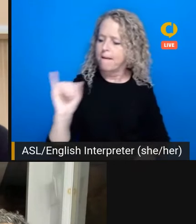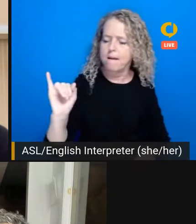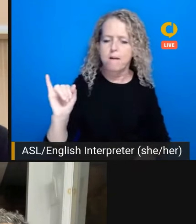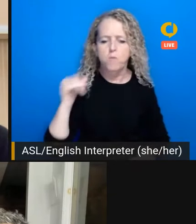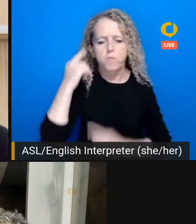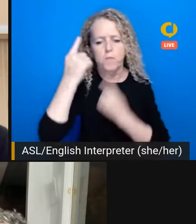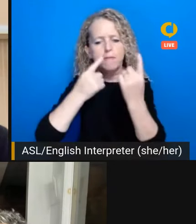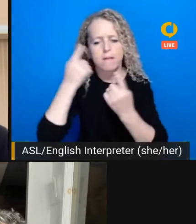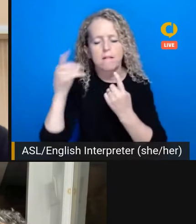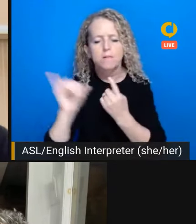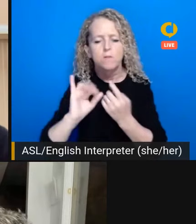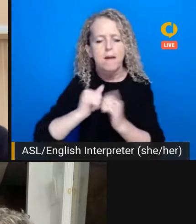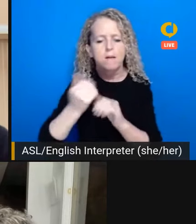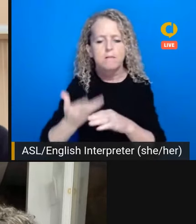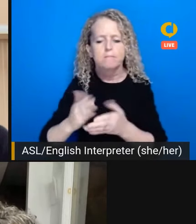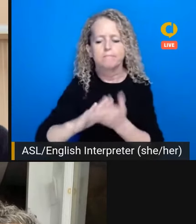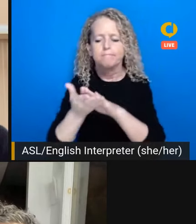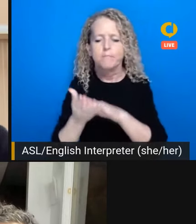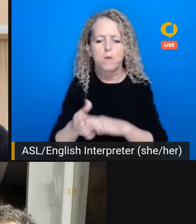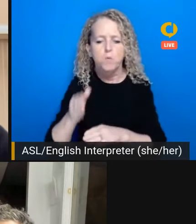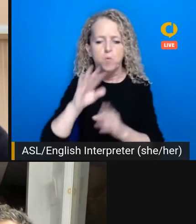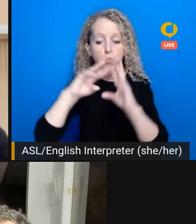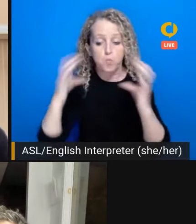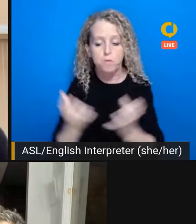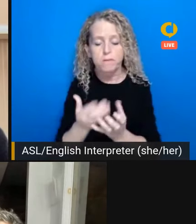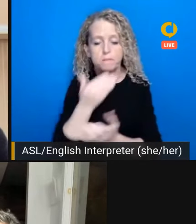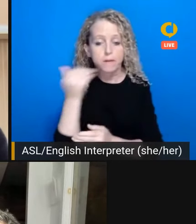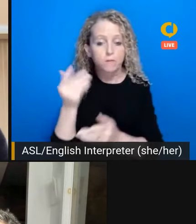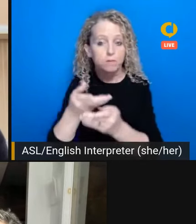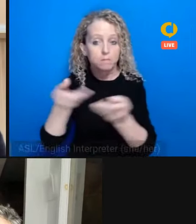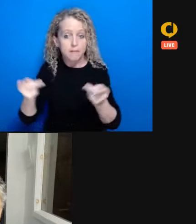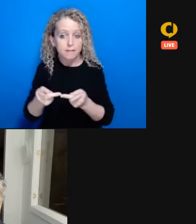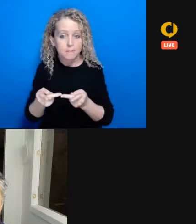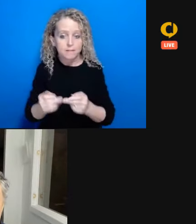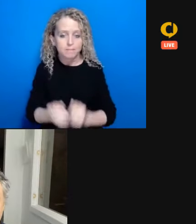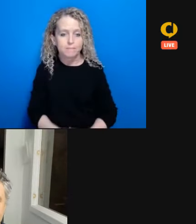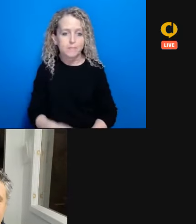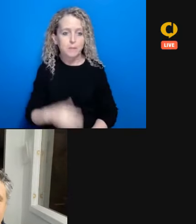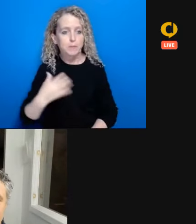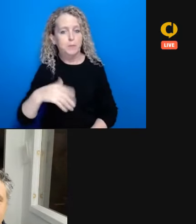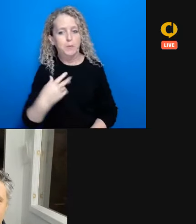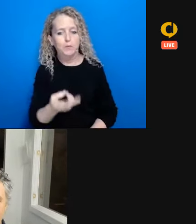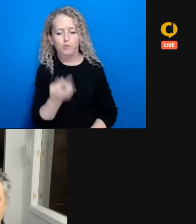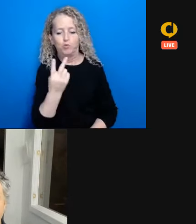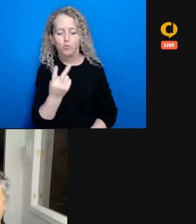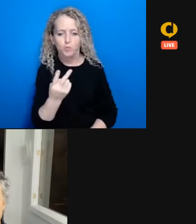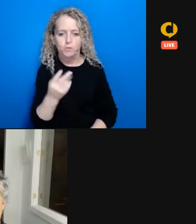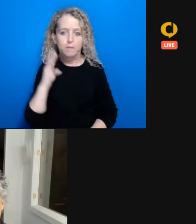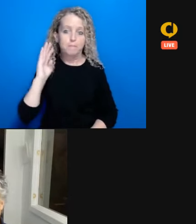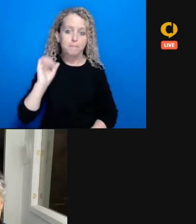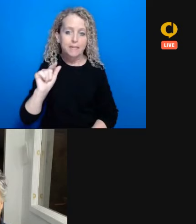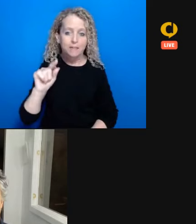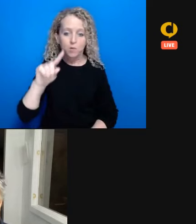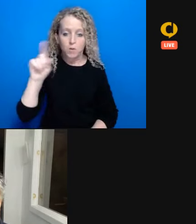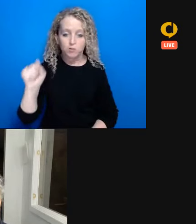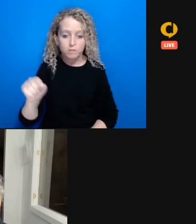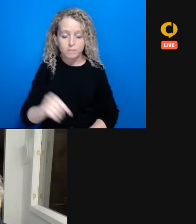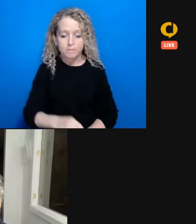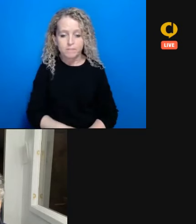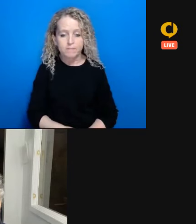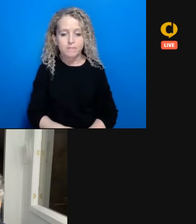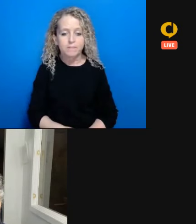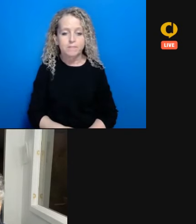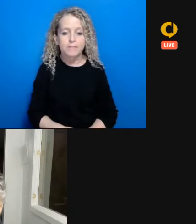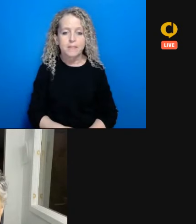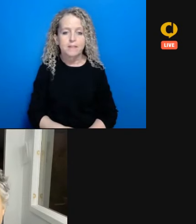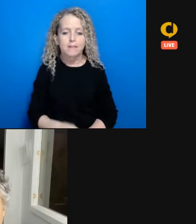place? Okay, those are two big questions. I think in terms of what what